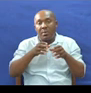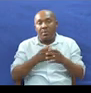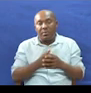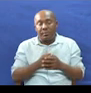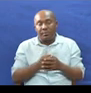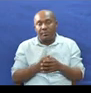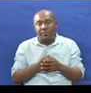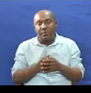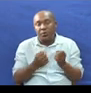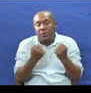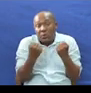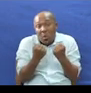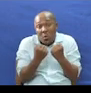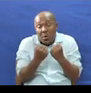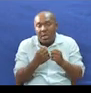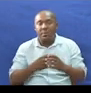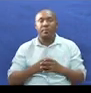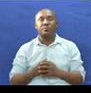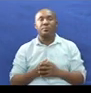into the cup